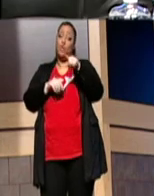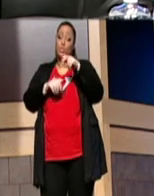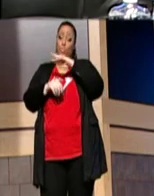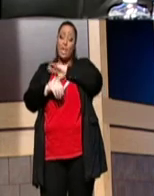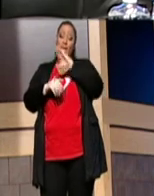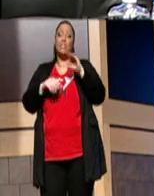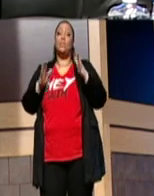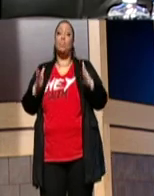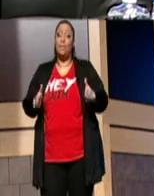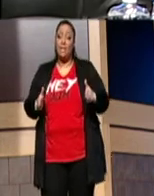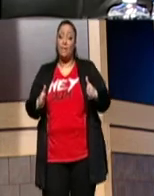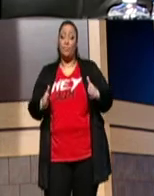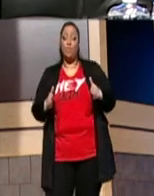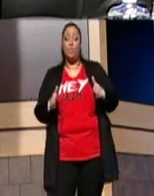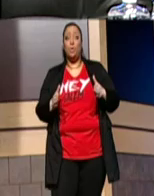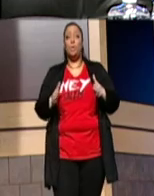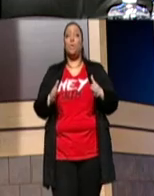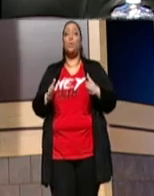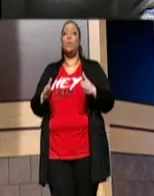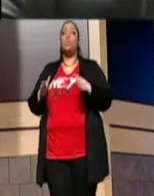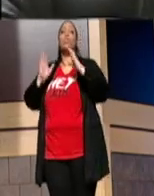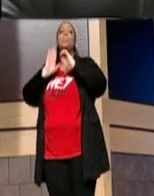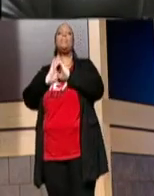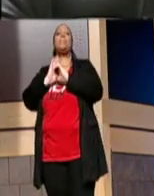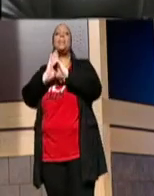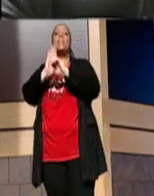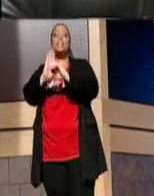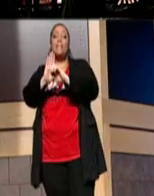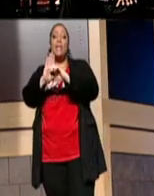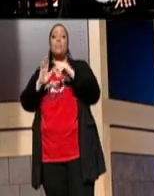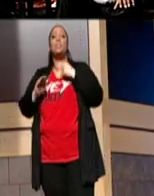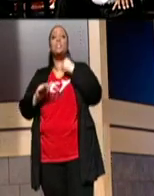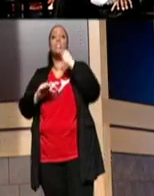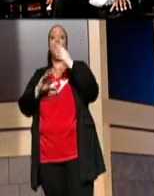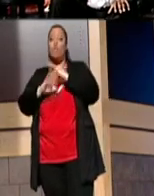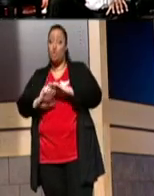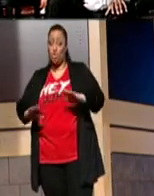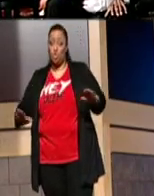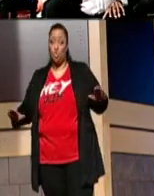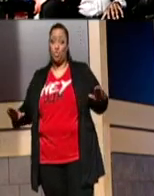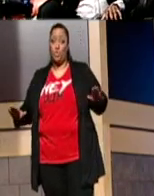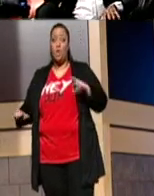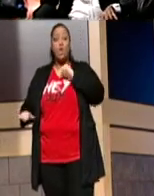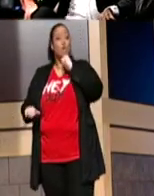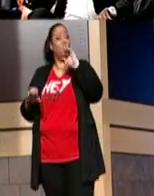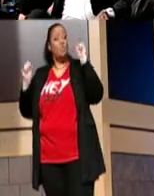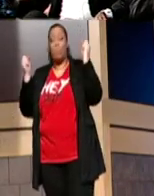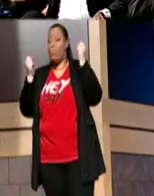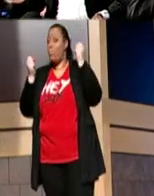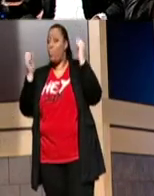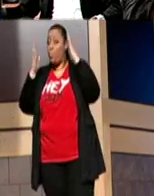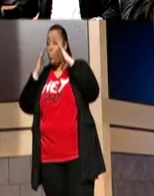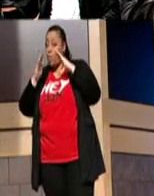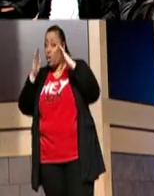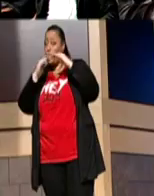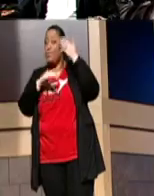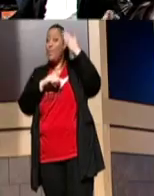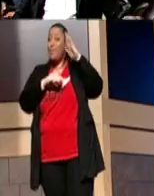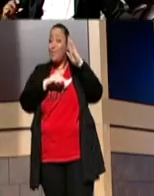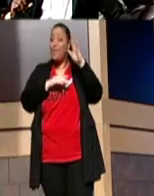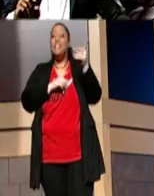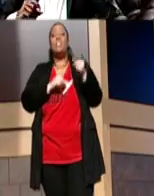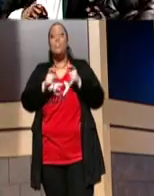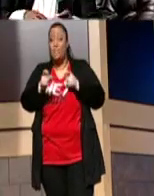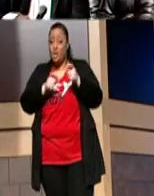Right. You should be the example to tell those children, don't worry, God's got everything